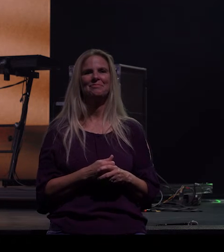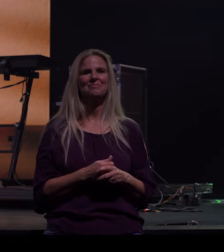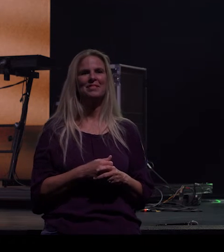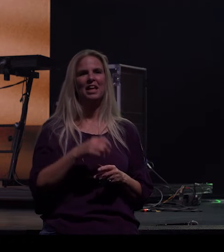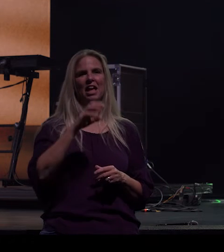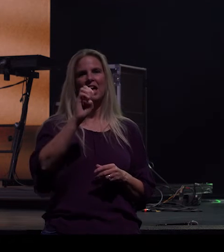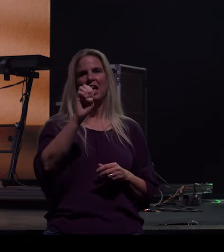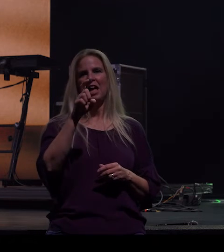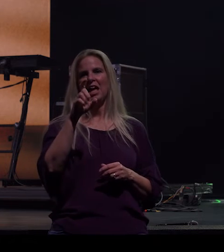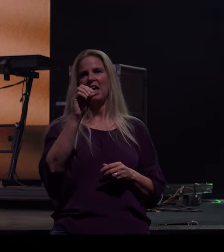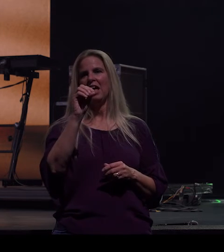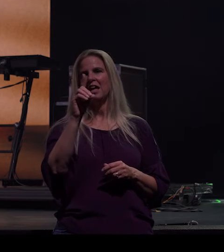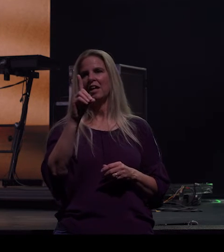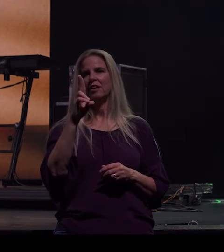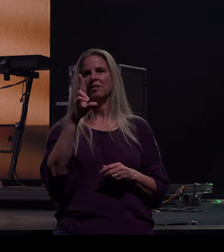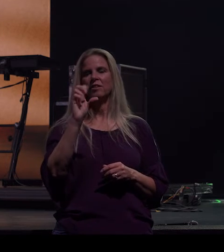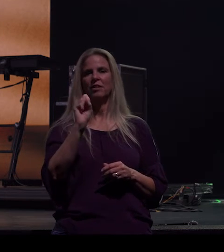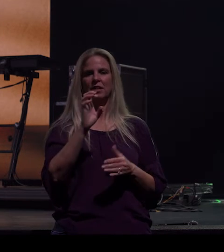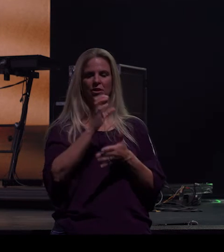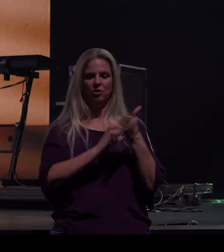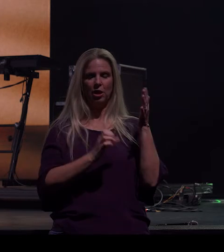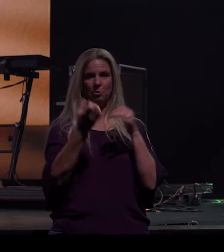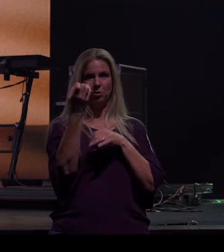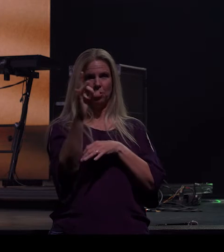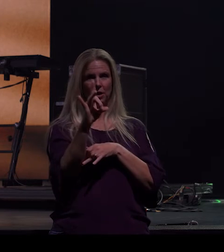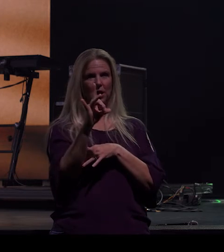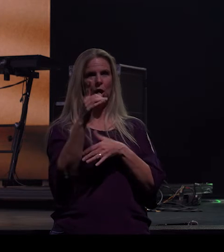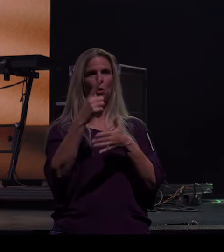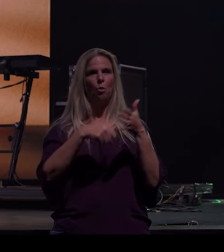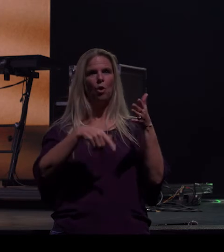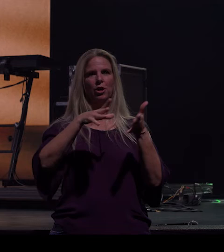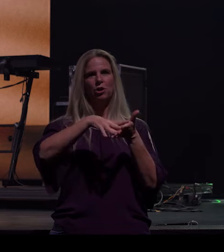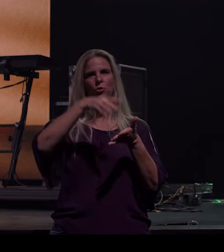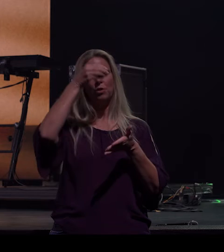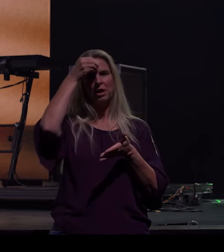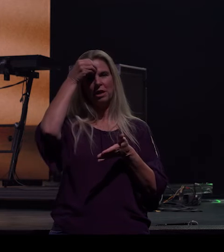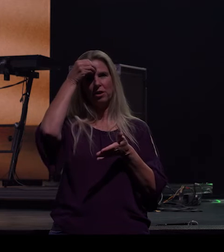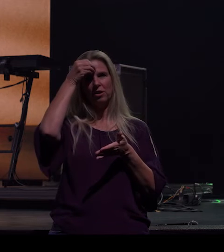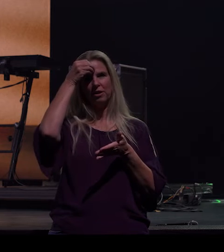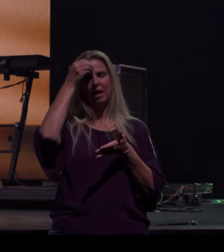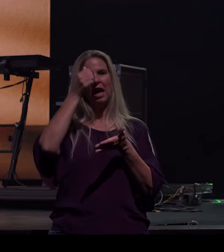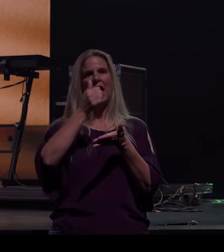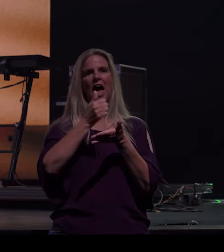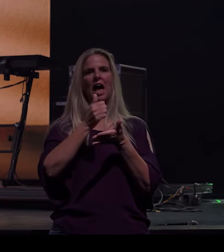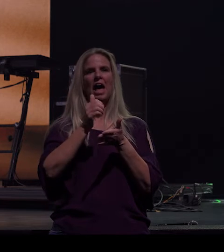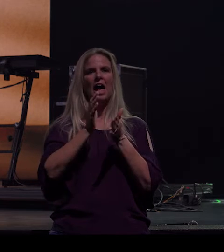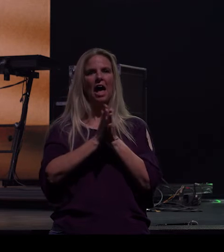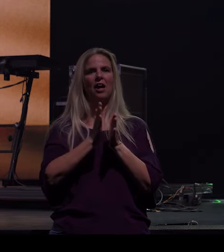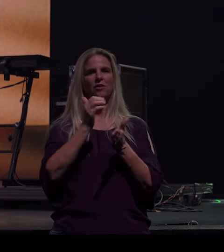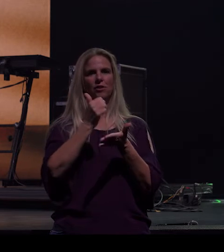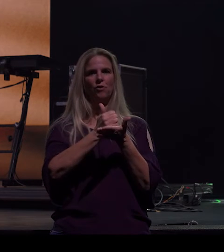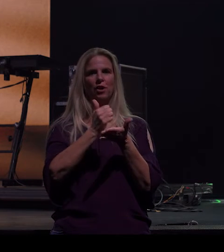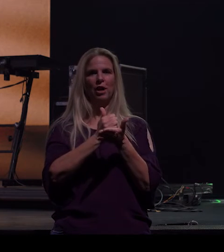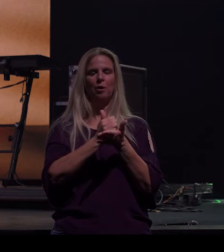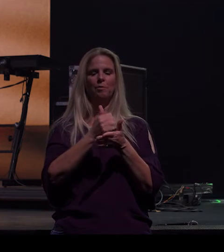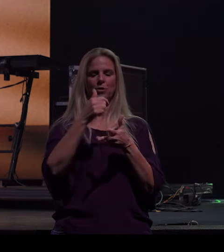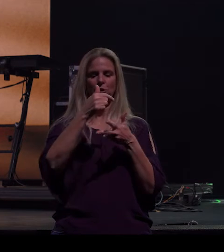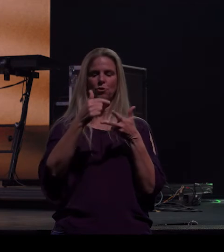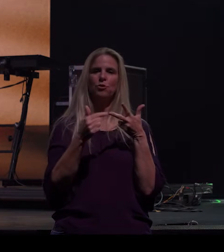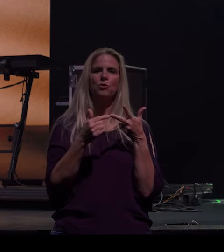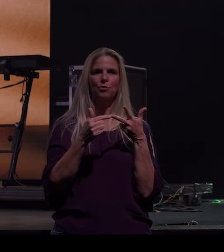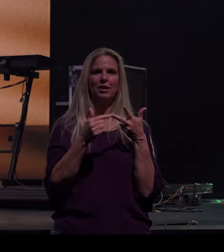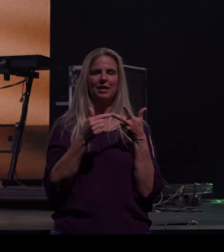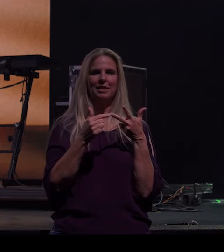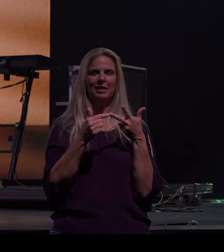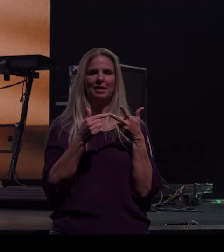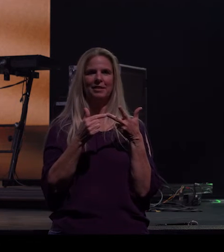chapter 18 about getting advice? Asking for help. I want to give you three things today. The third one I'm going to